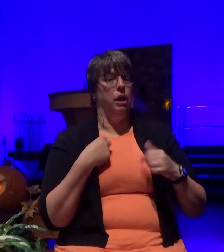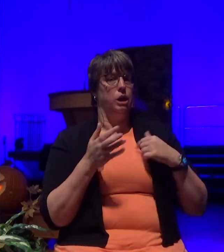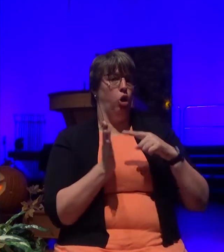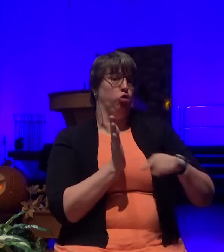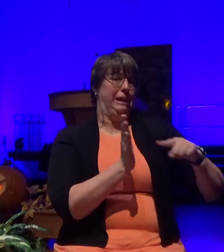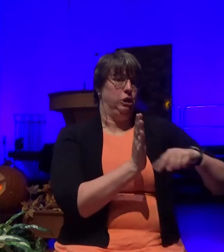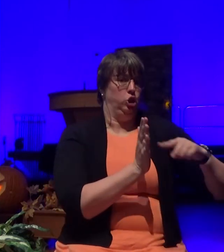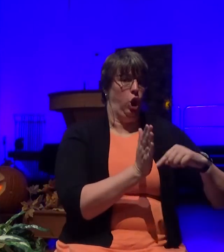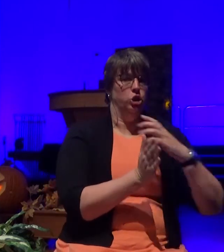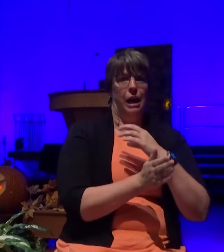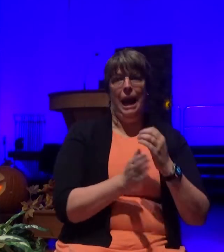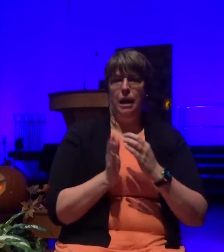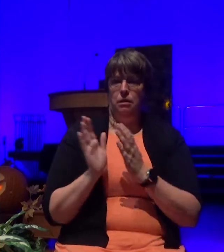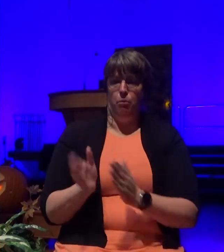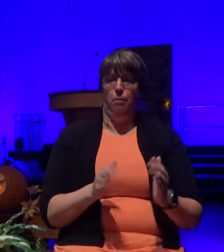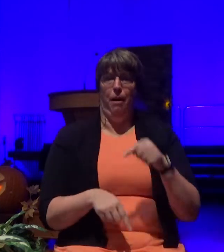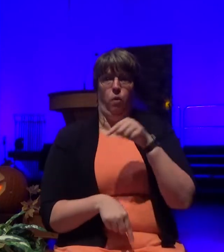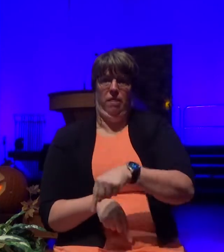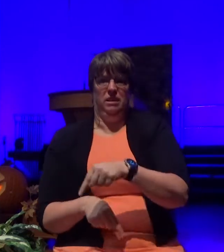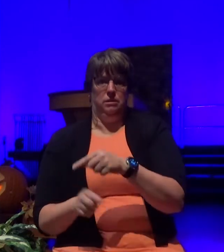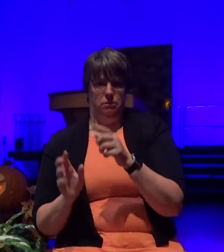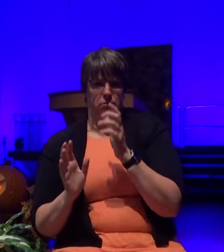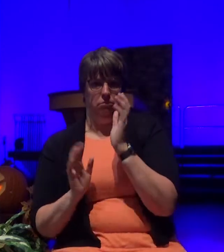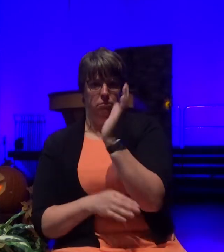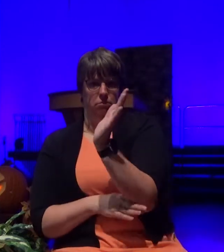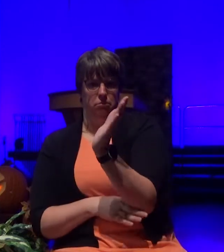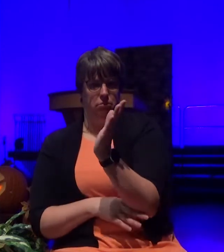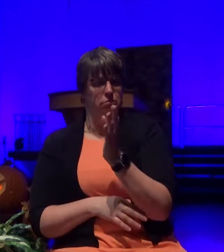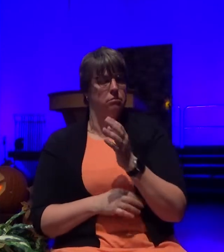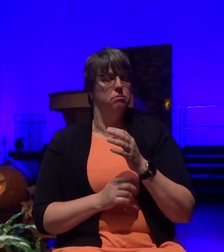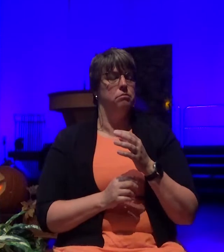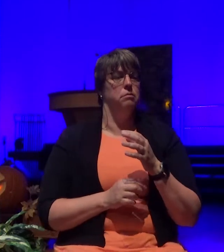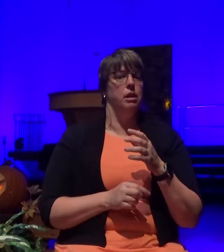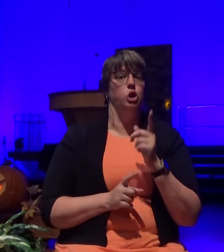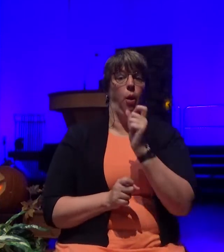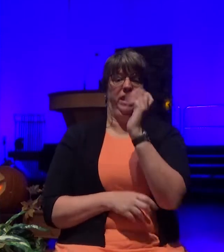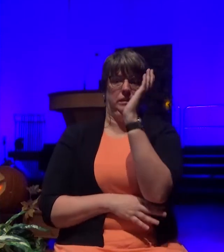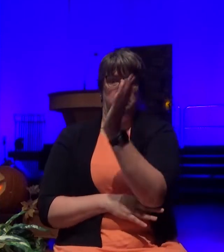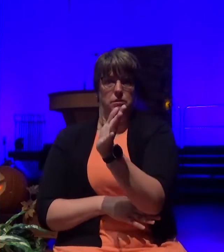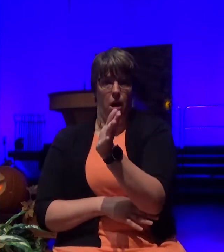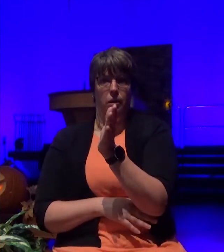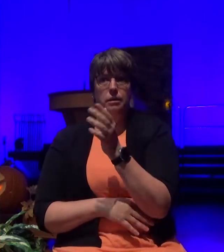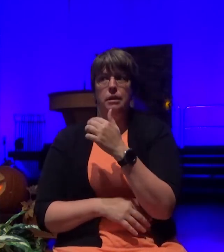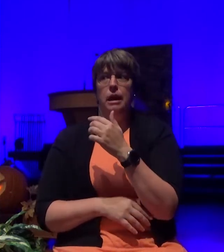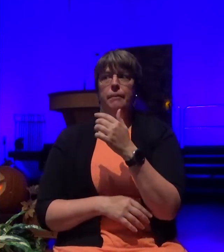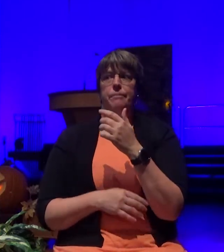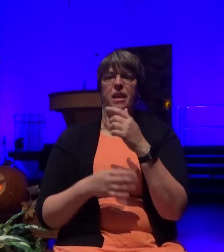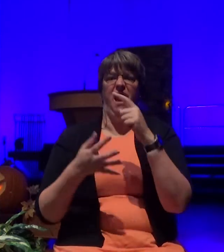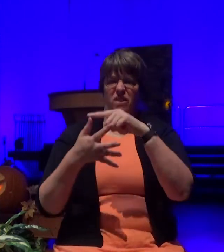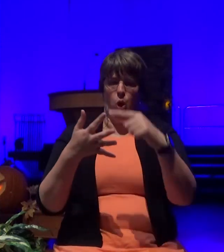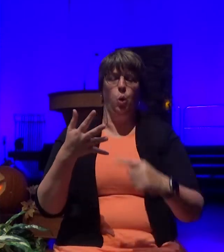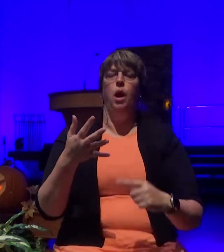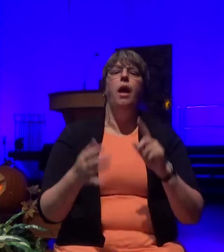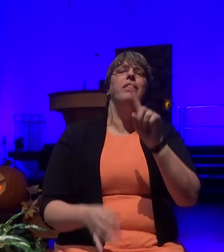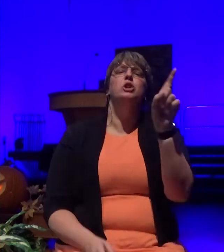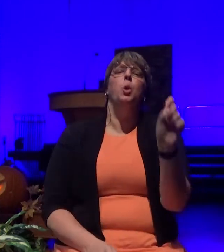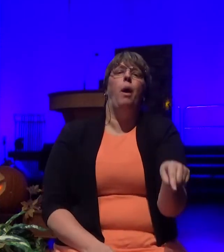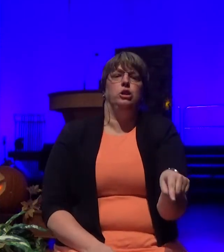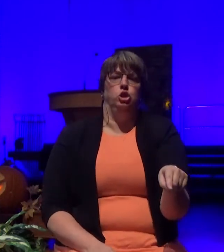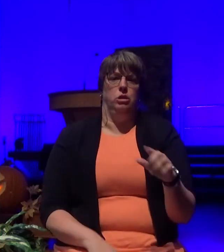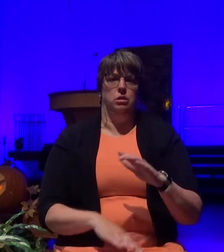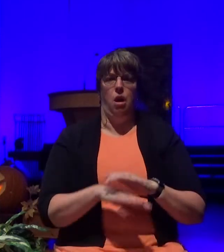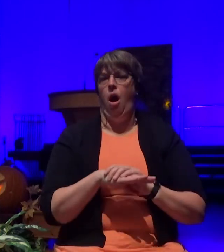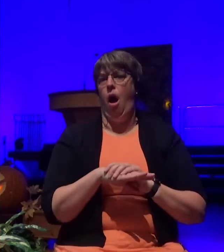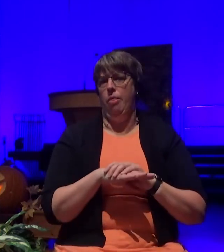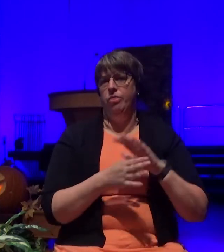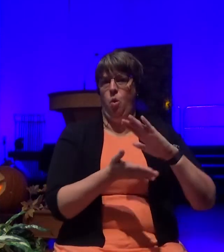to prepare for this talk. And so the talk, I use here are the questions in the worksheet. So the first